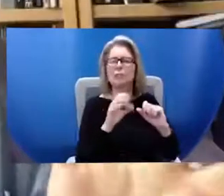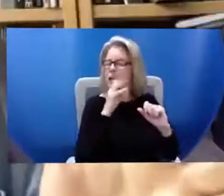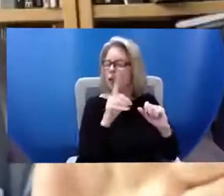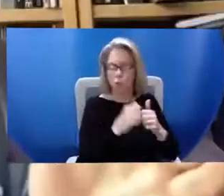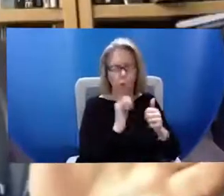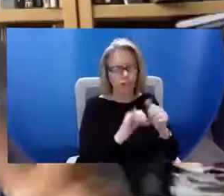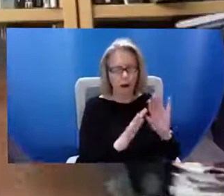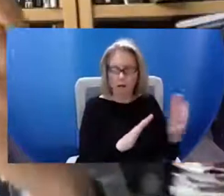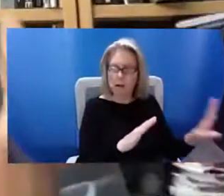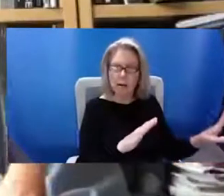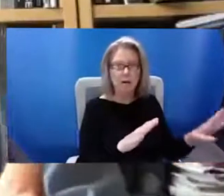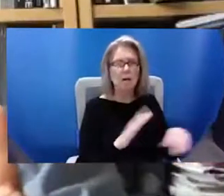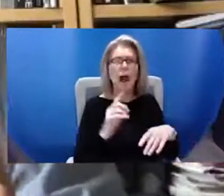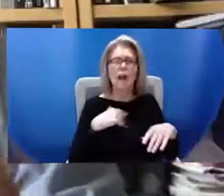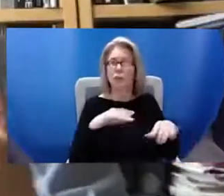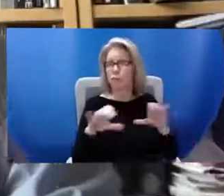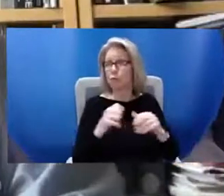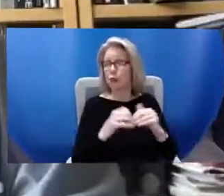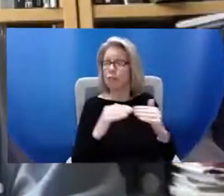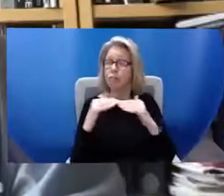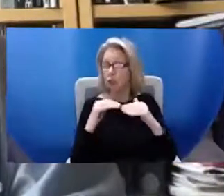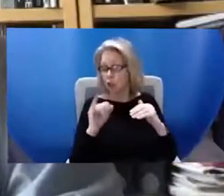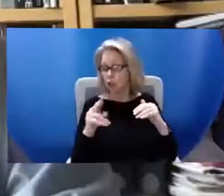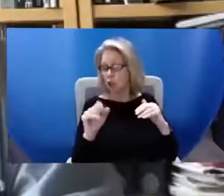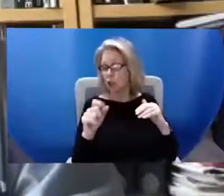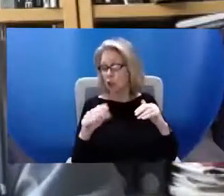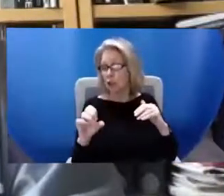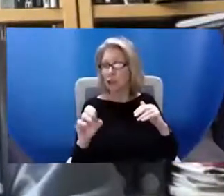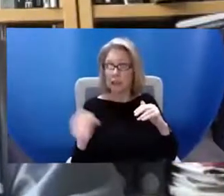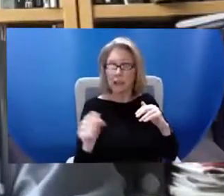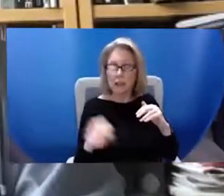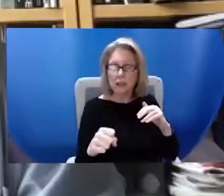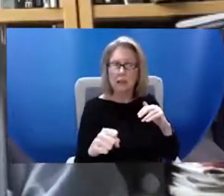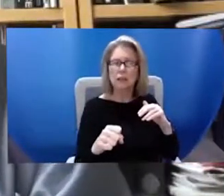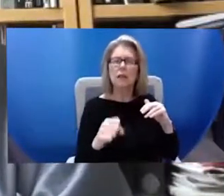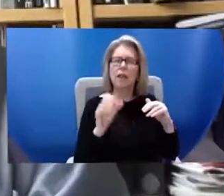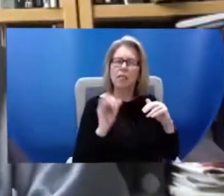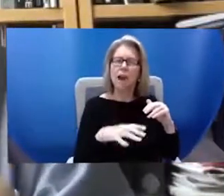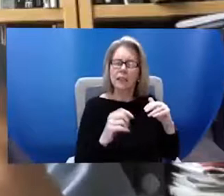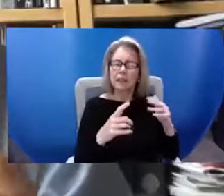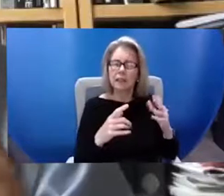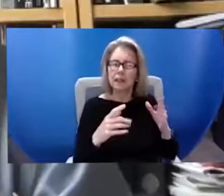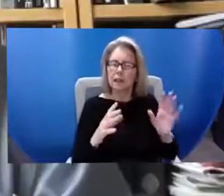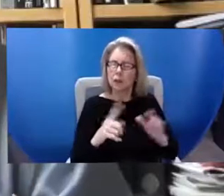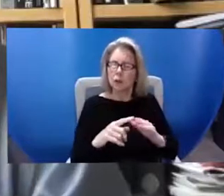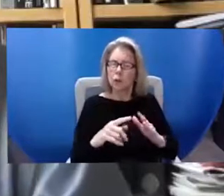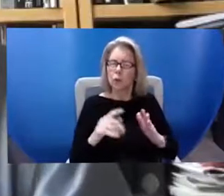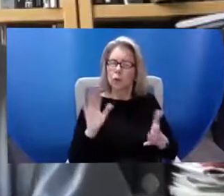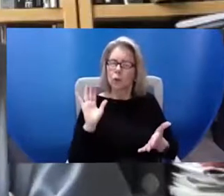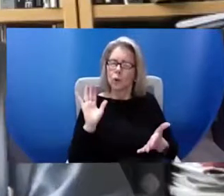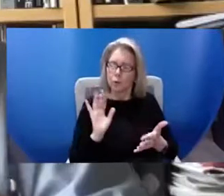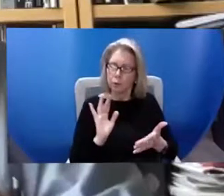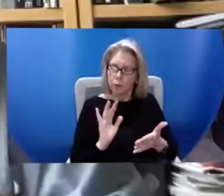has nothing to do with that. And it has to do with the task of justice, or the decolonial task of justice, that is healing the colonial